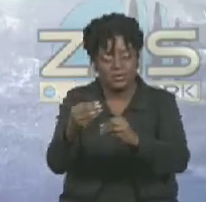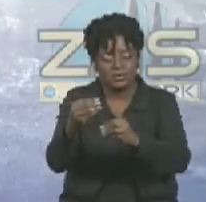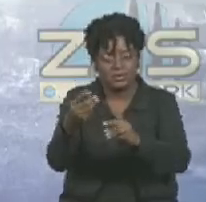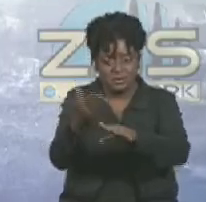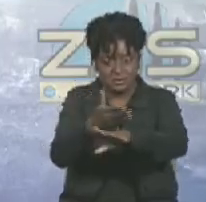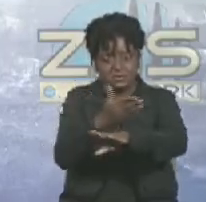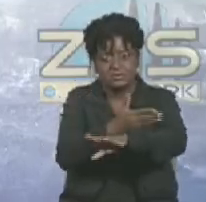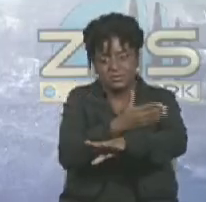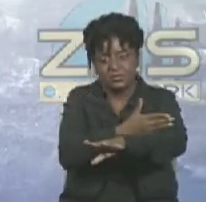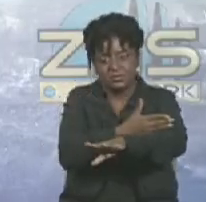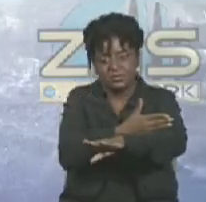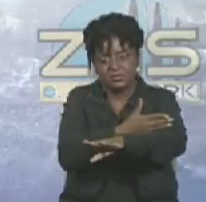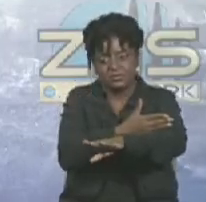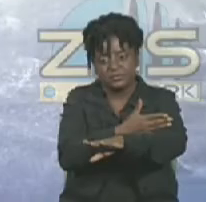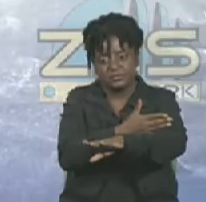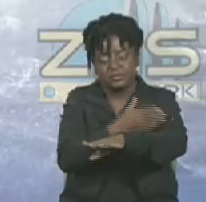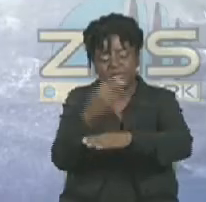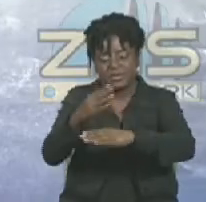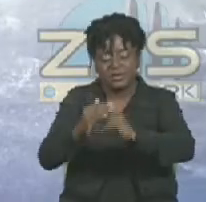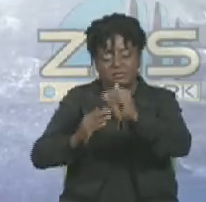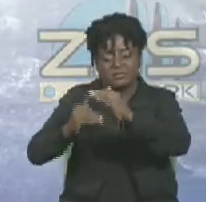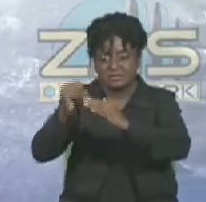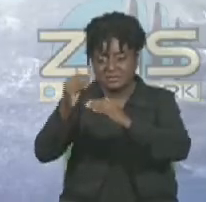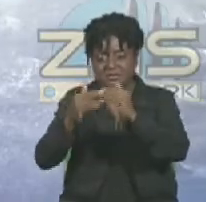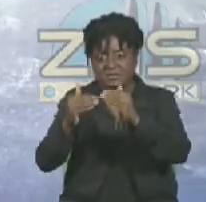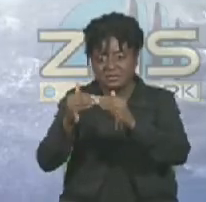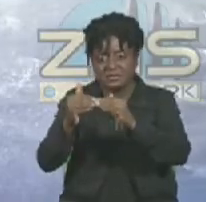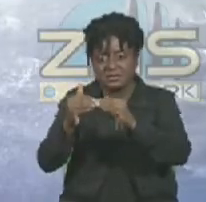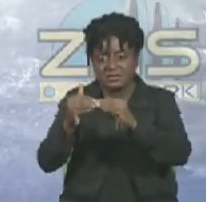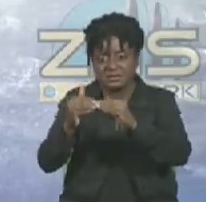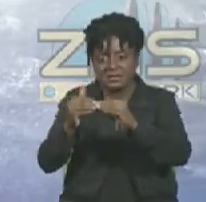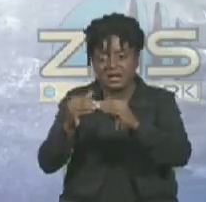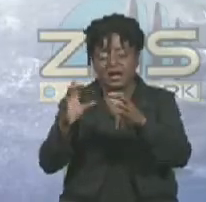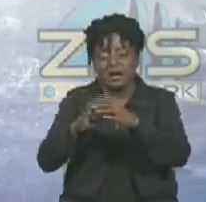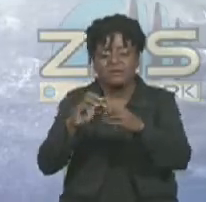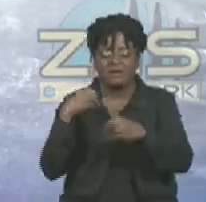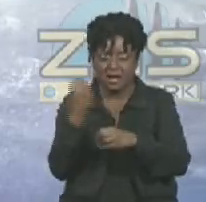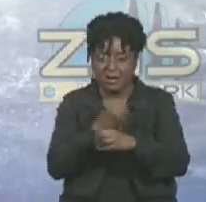improve the infrastructure of